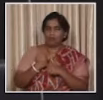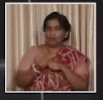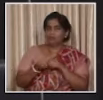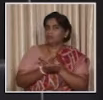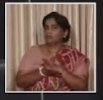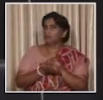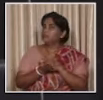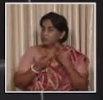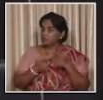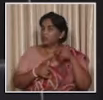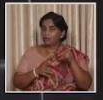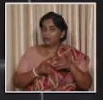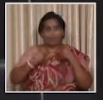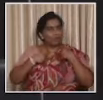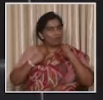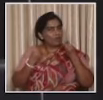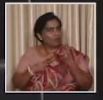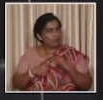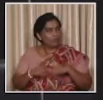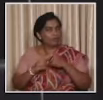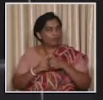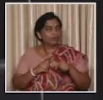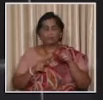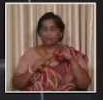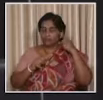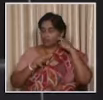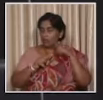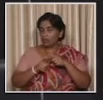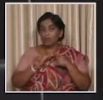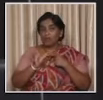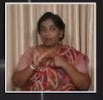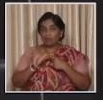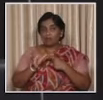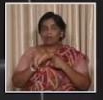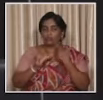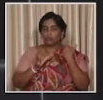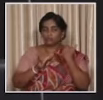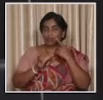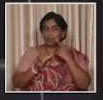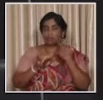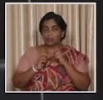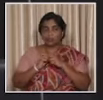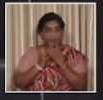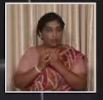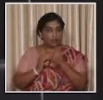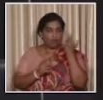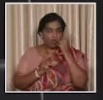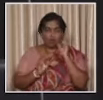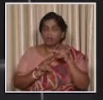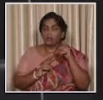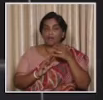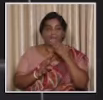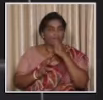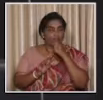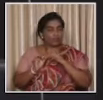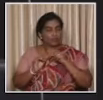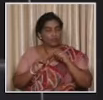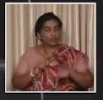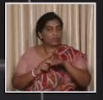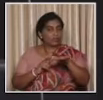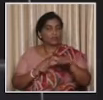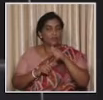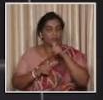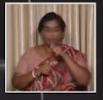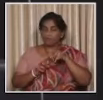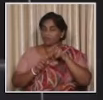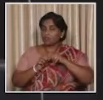it is to be arrested, I think there has to be a better coordination between the National Water Supply Board and added, the Community Water added Supply three Department. Minutes also. I hope the